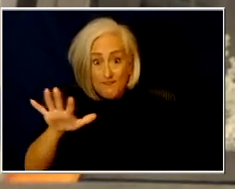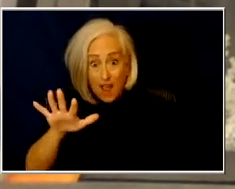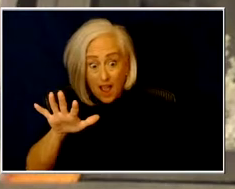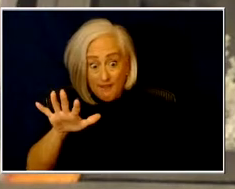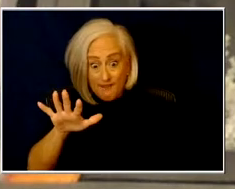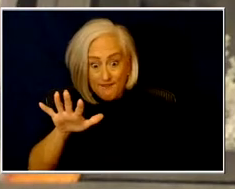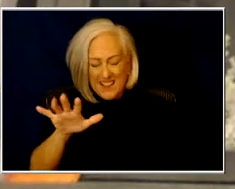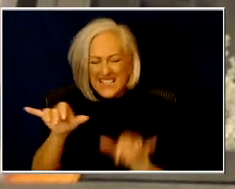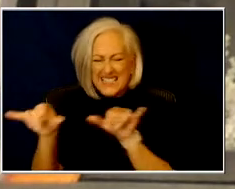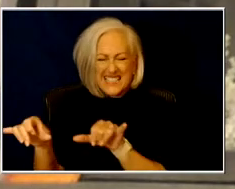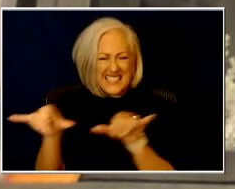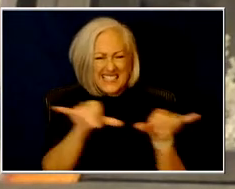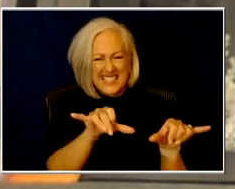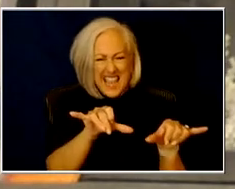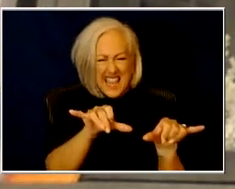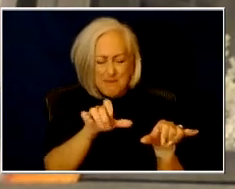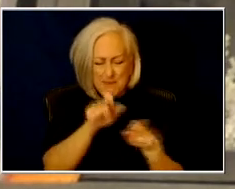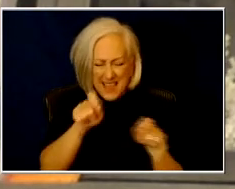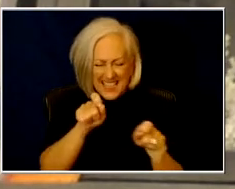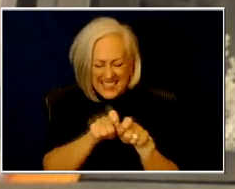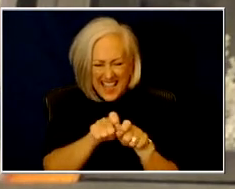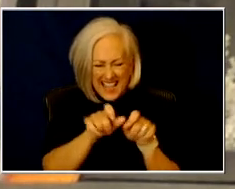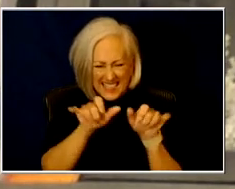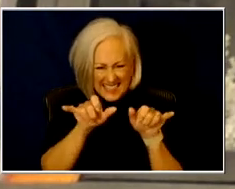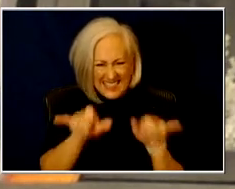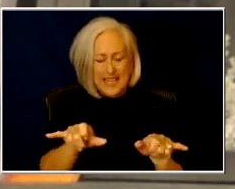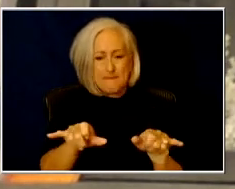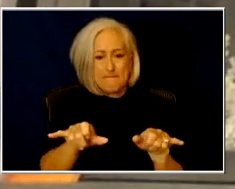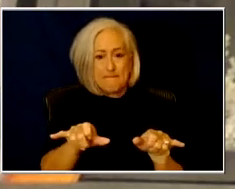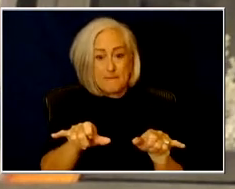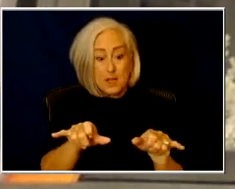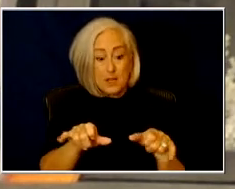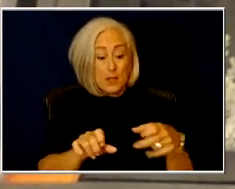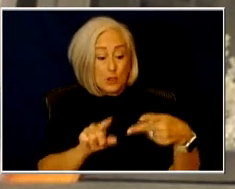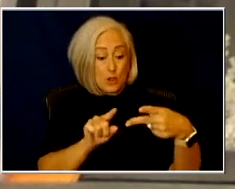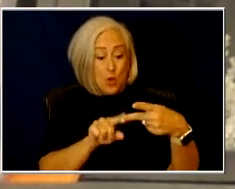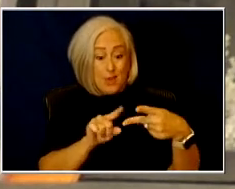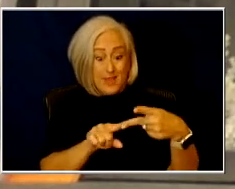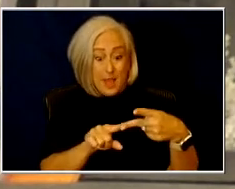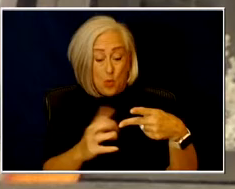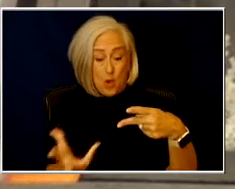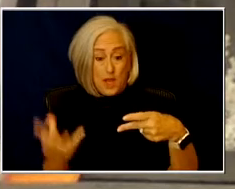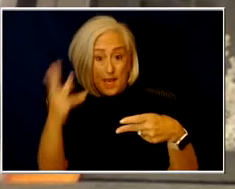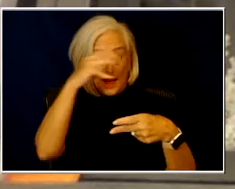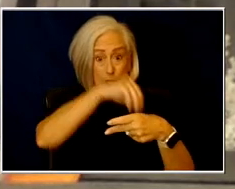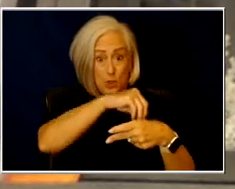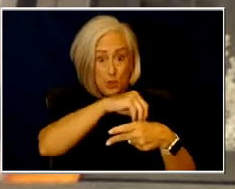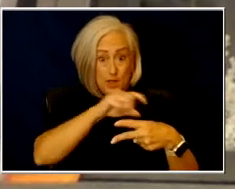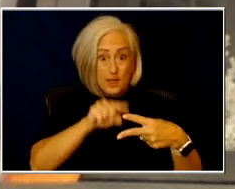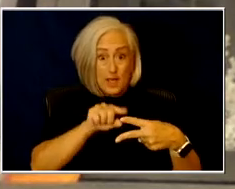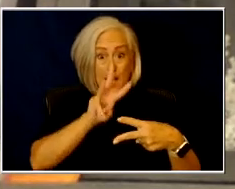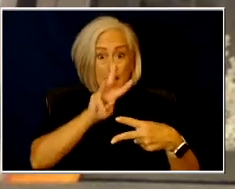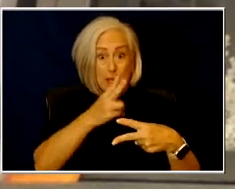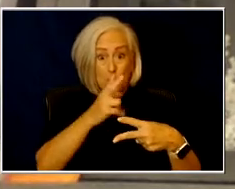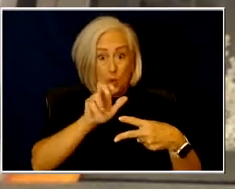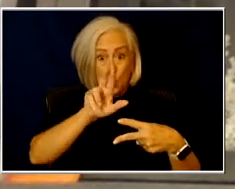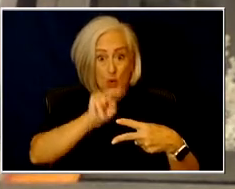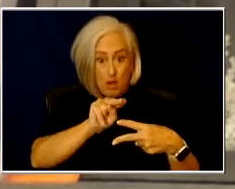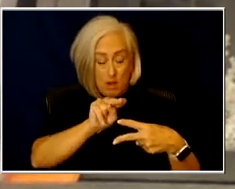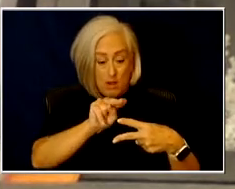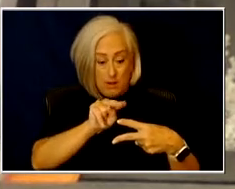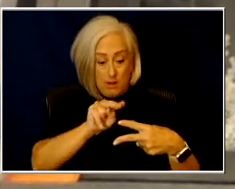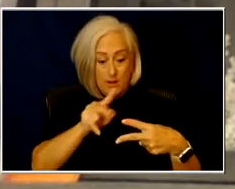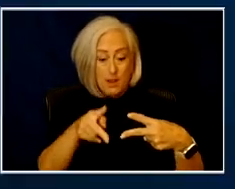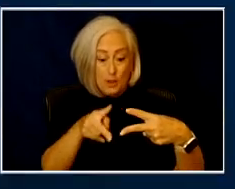so you have that blueprint and the blueprint for the spike from Wuhan which is why they call it buy or two